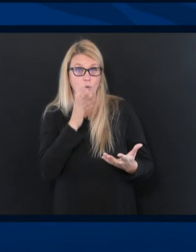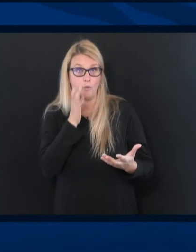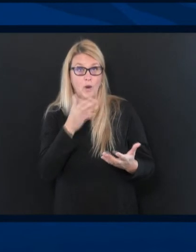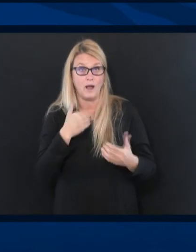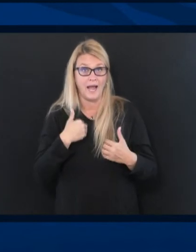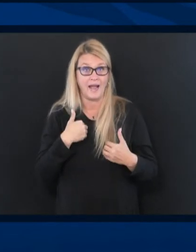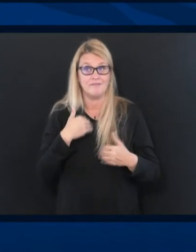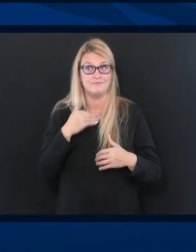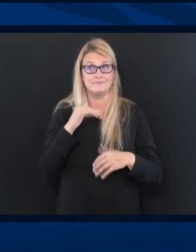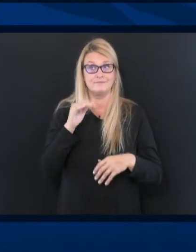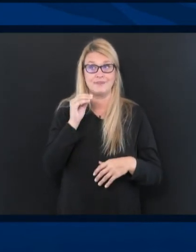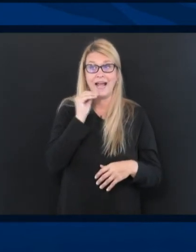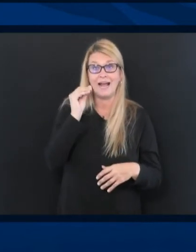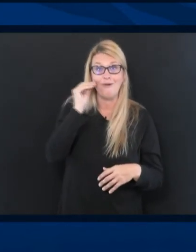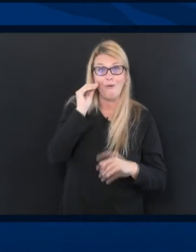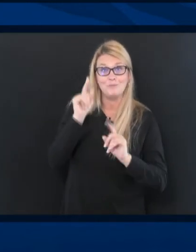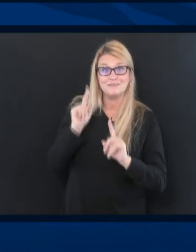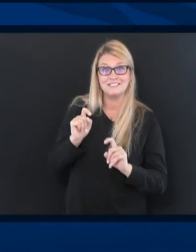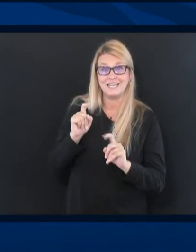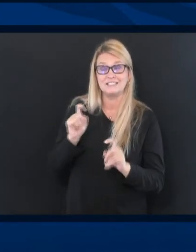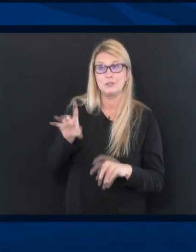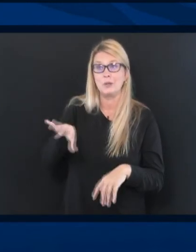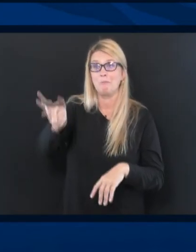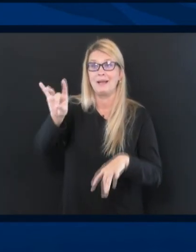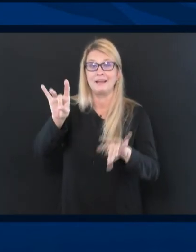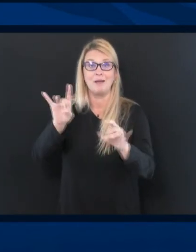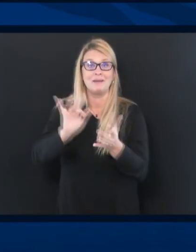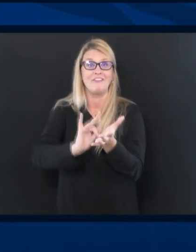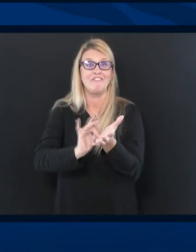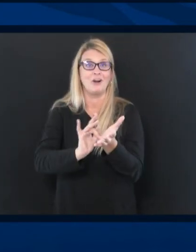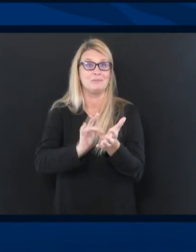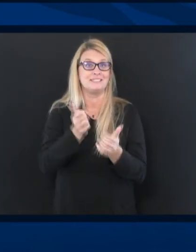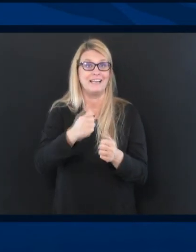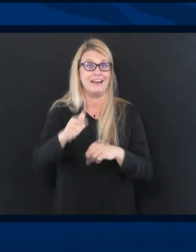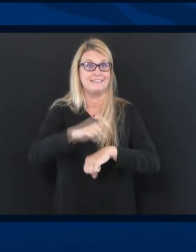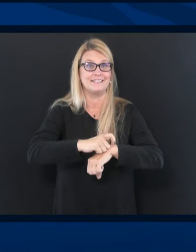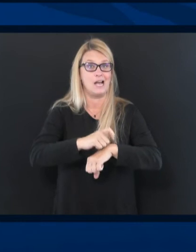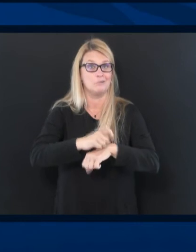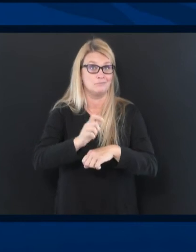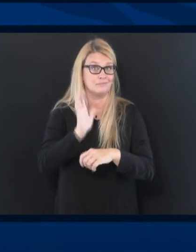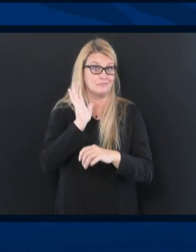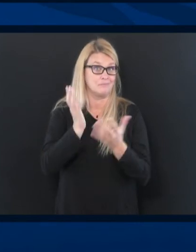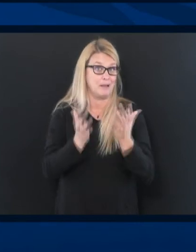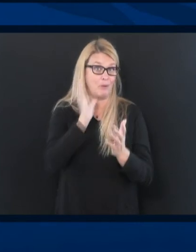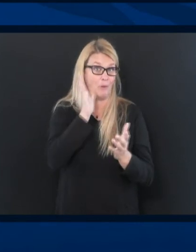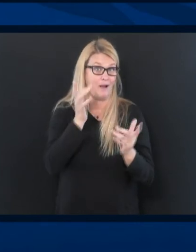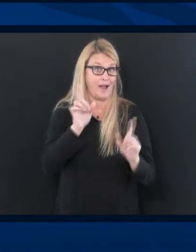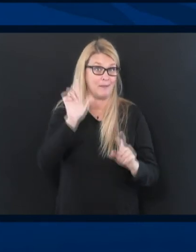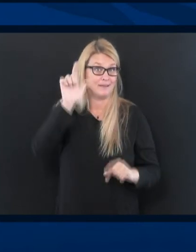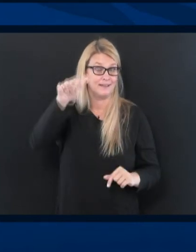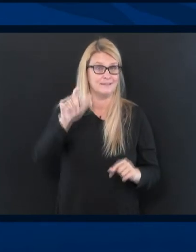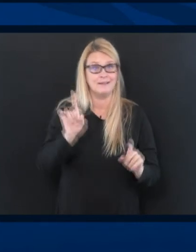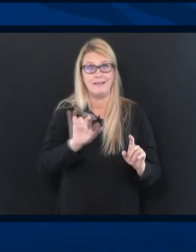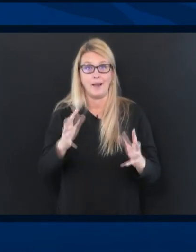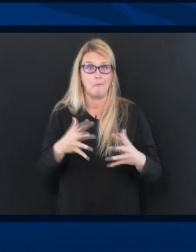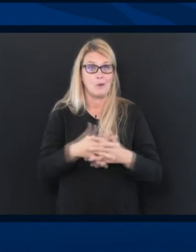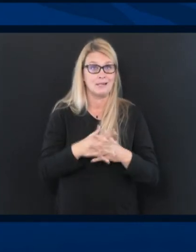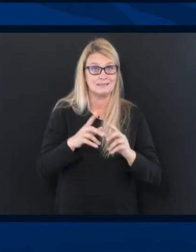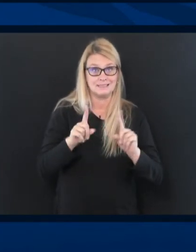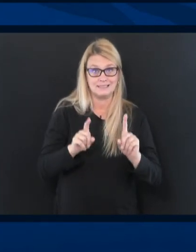at-home tests that you could pick up from any pharmacy sooner or later, sort of similar to pregnancy tests.